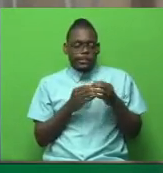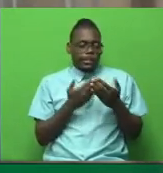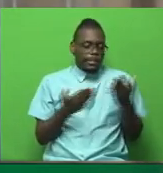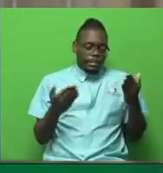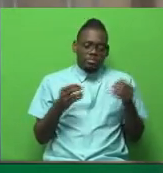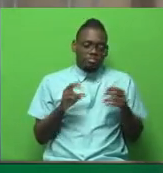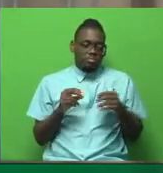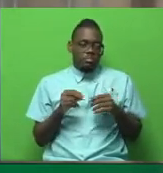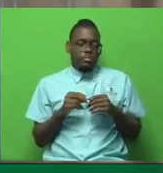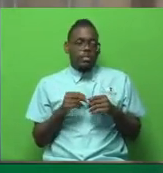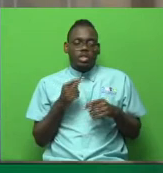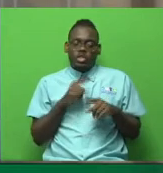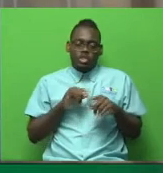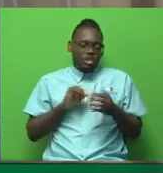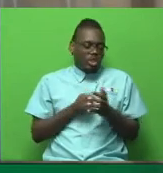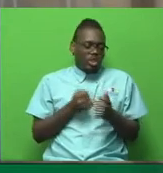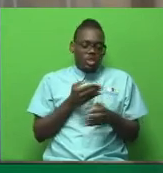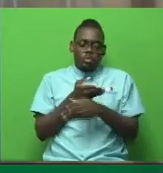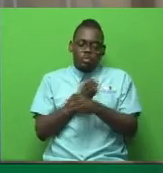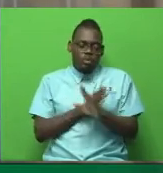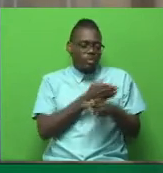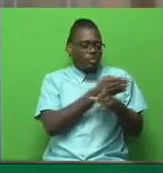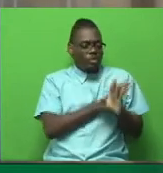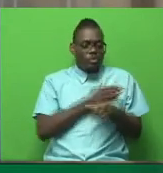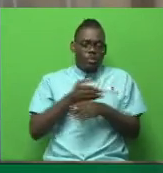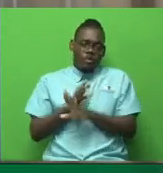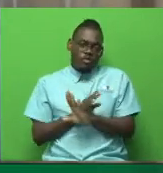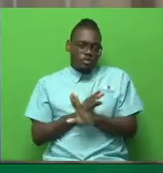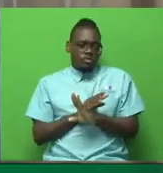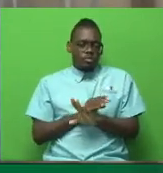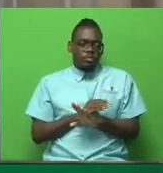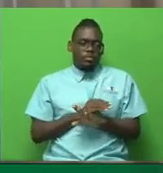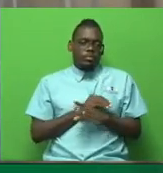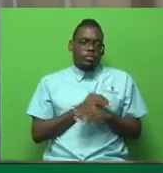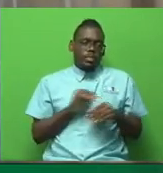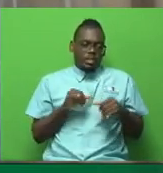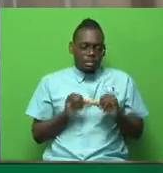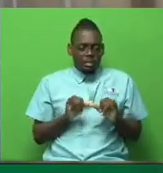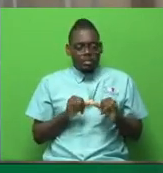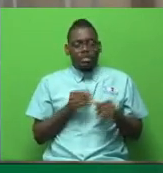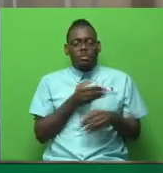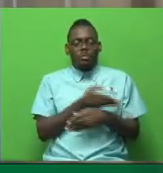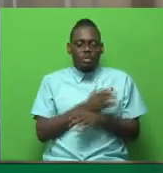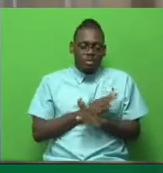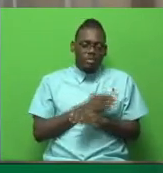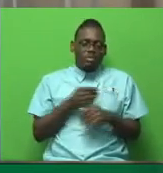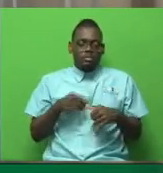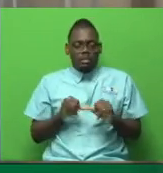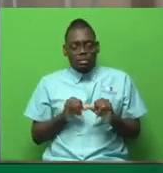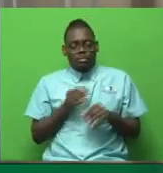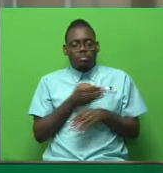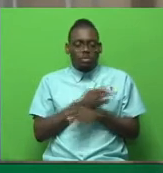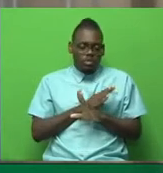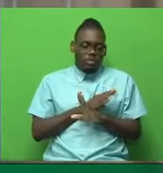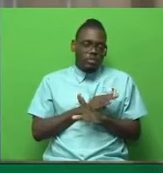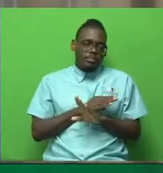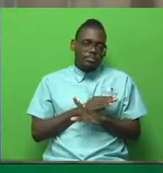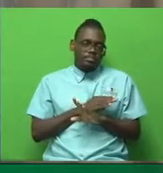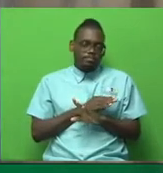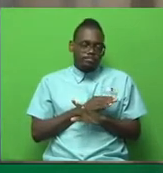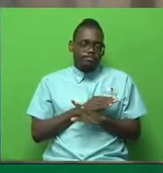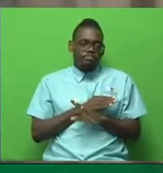created a substantial debt trap and that is burying this current generation and future generations to